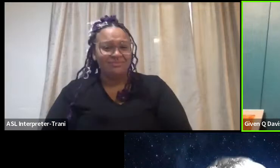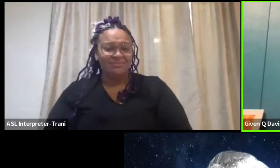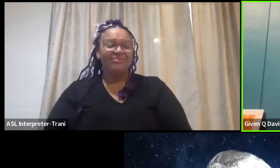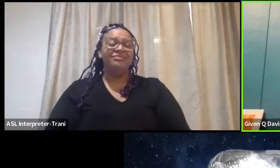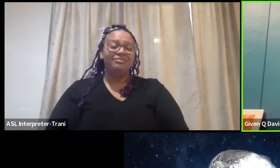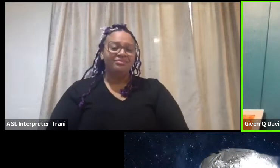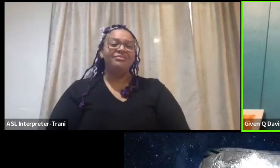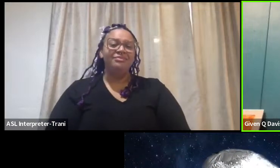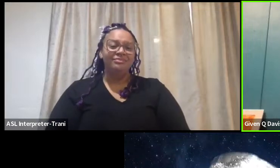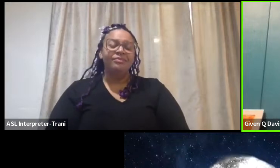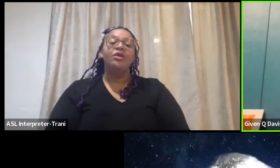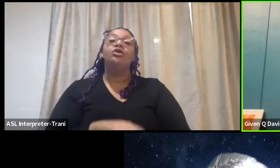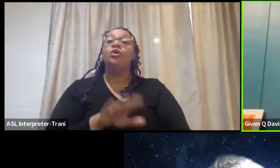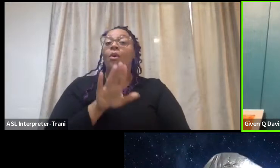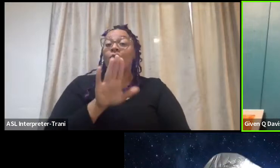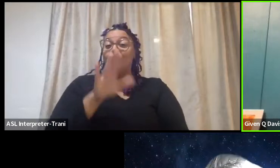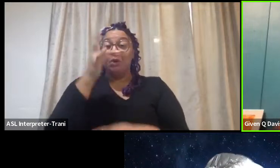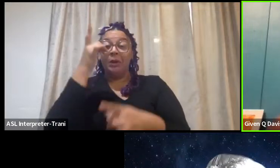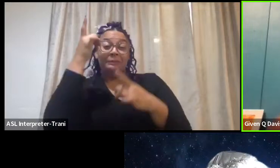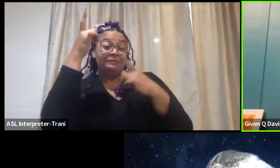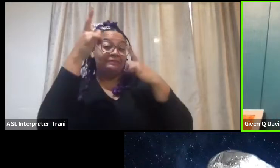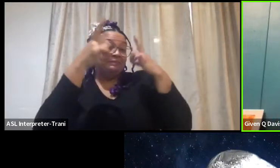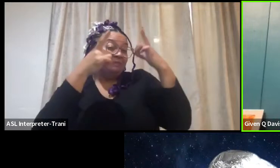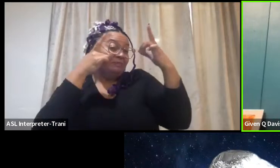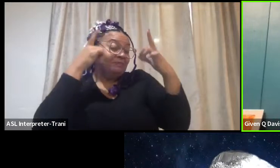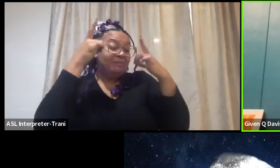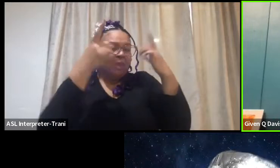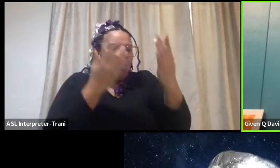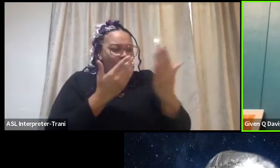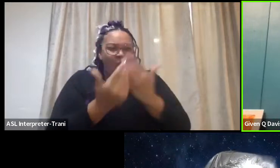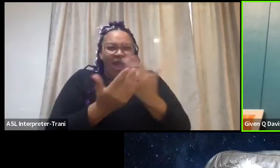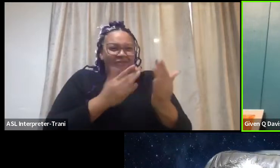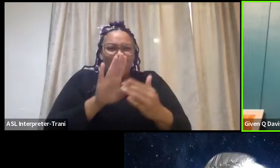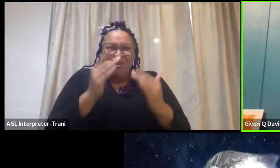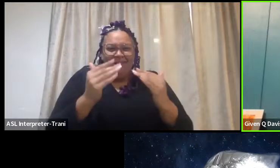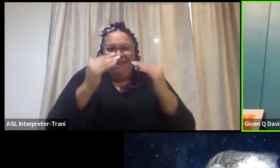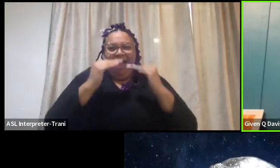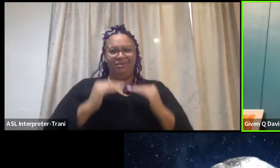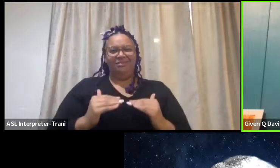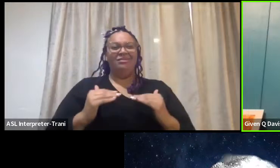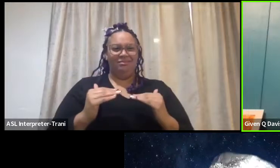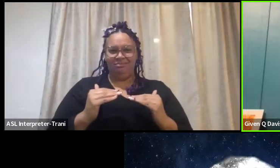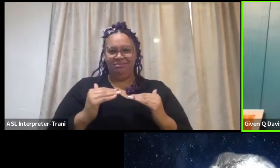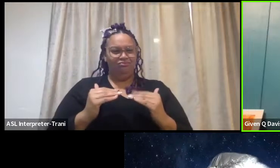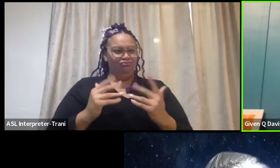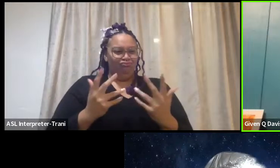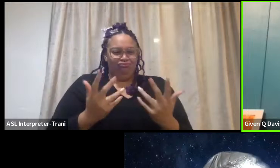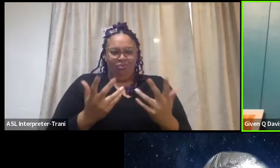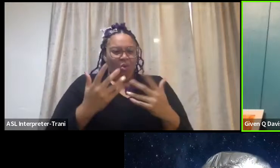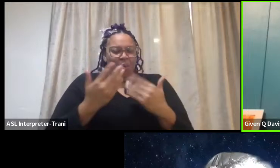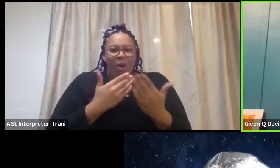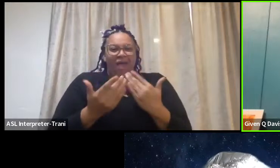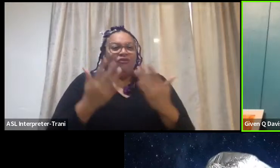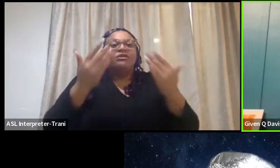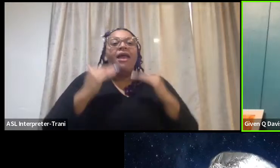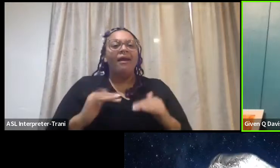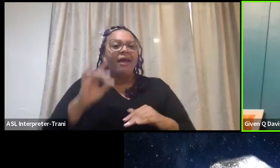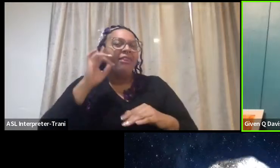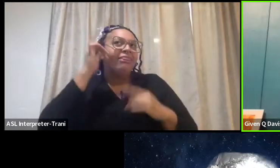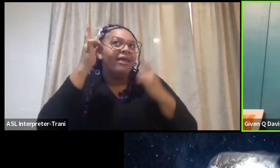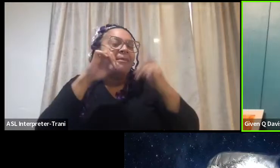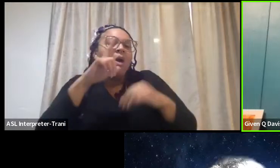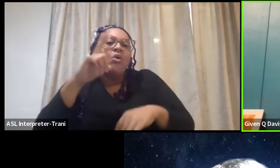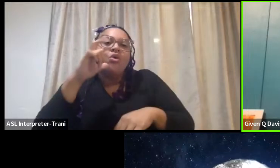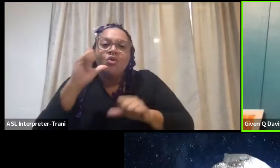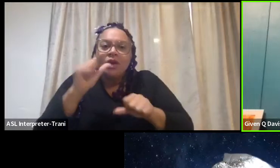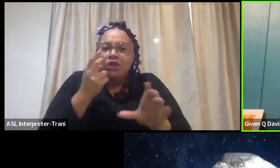as you're contemplating whatever your next move is, think about who can join you